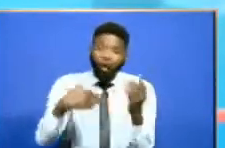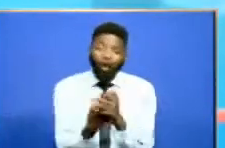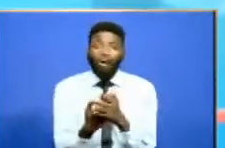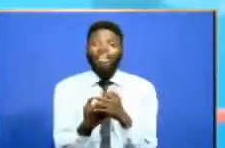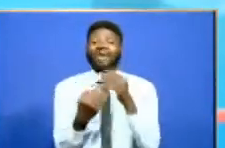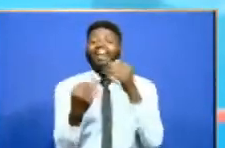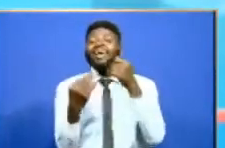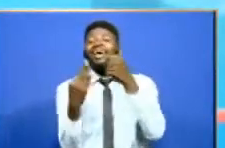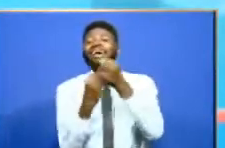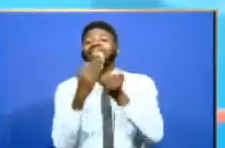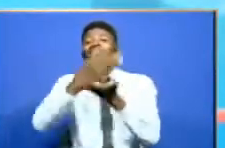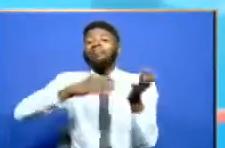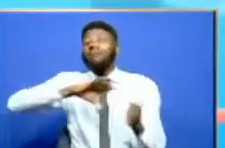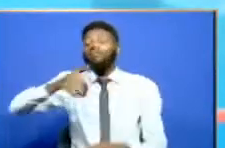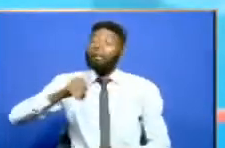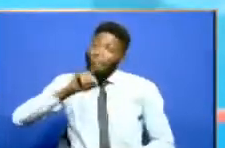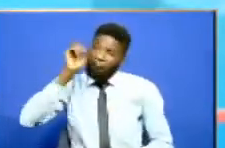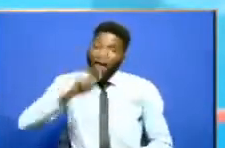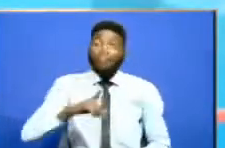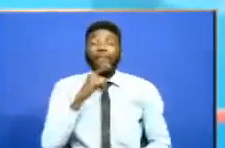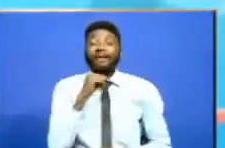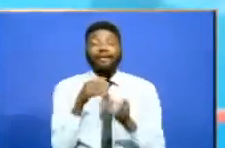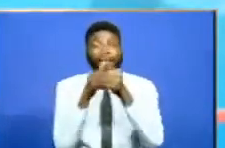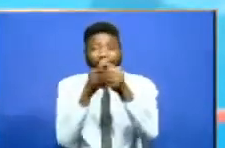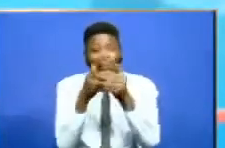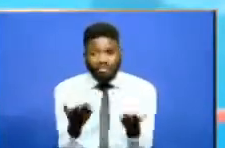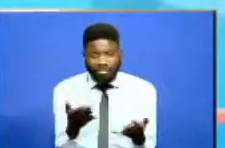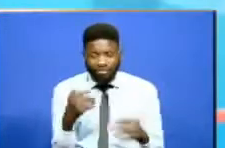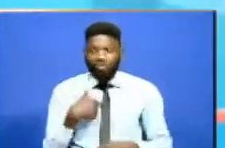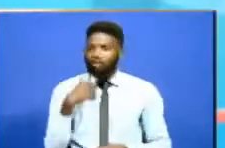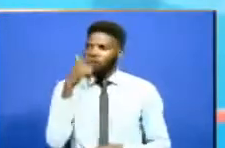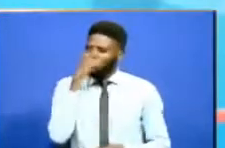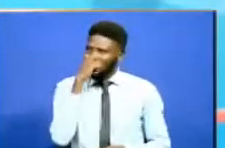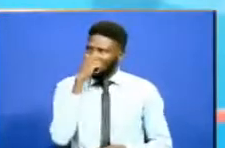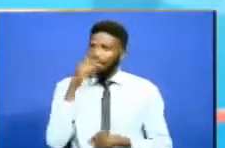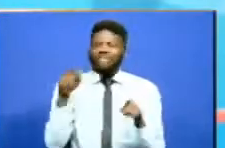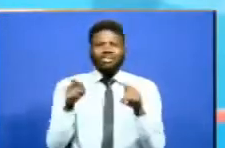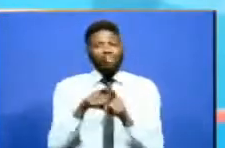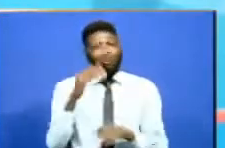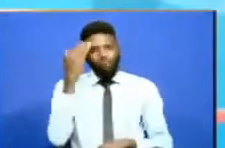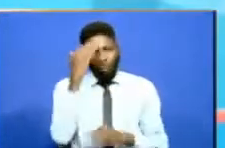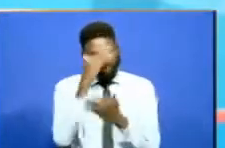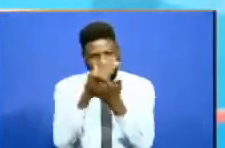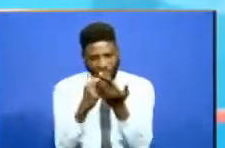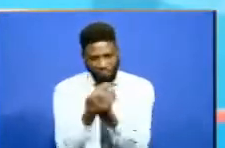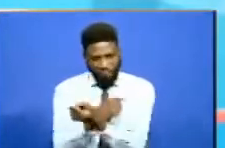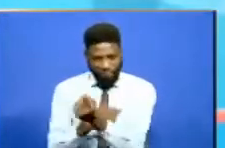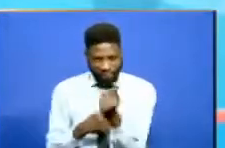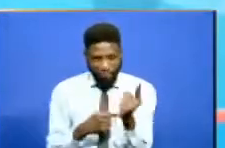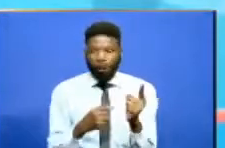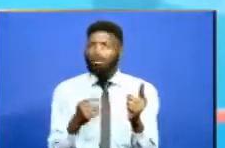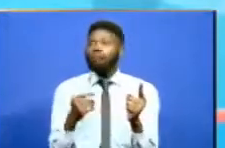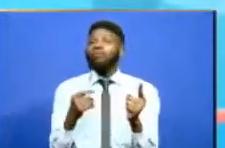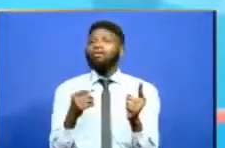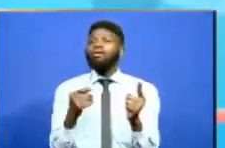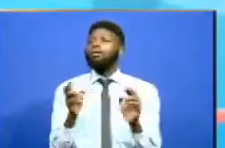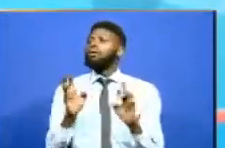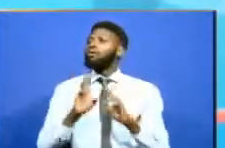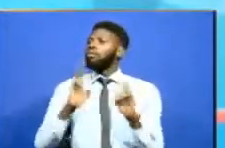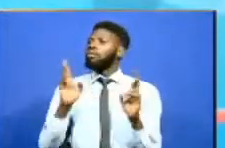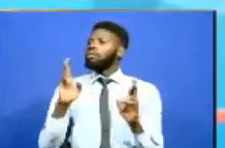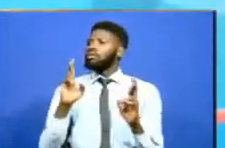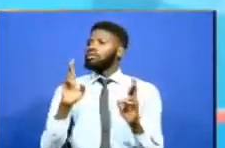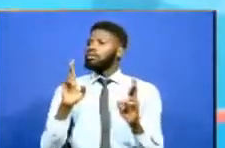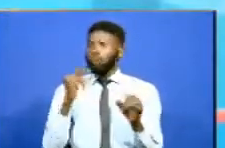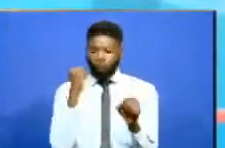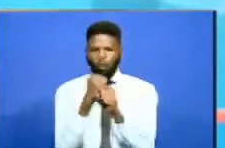be led by men? I wish, and I know some of them, I'm willing to work with them